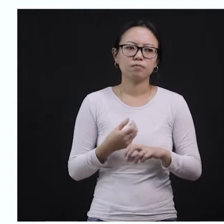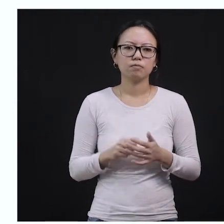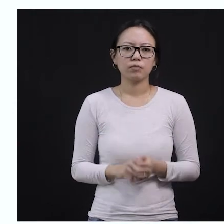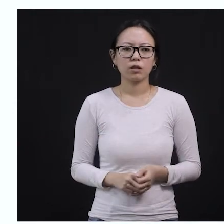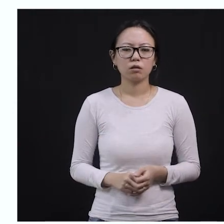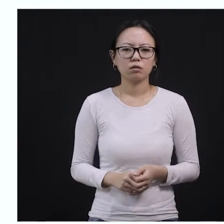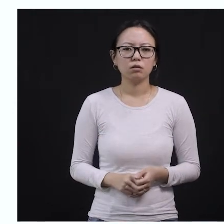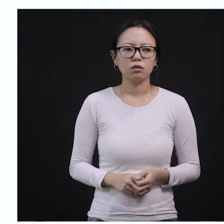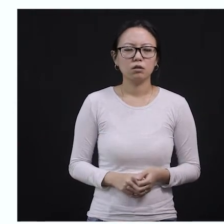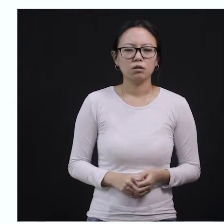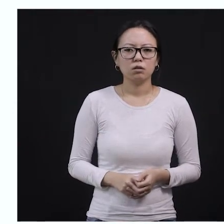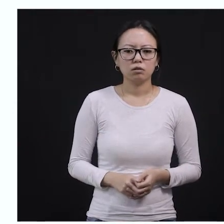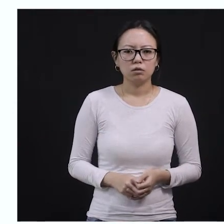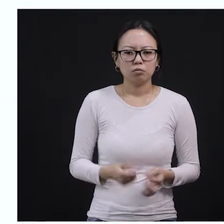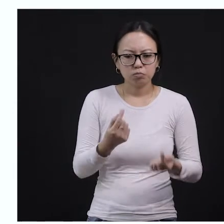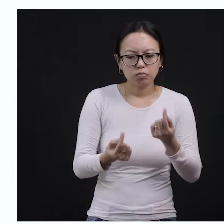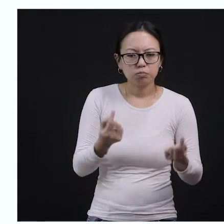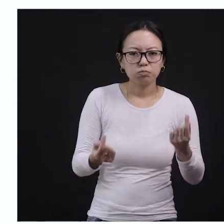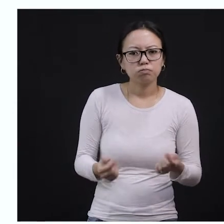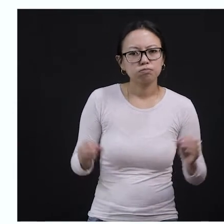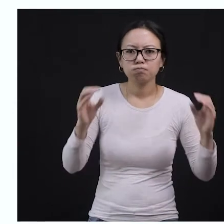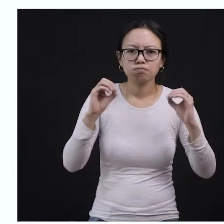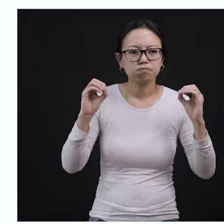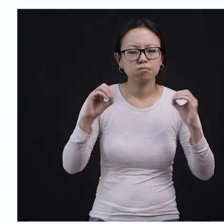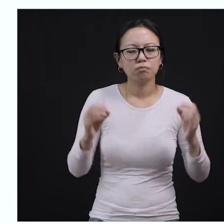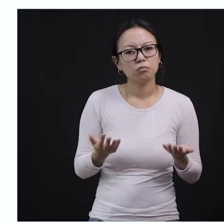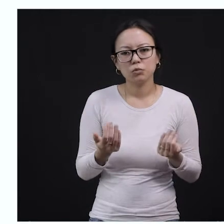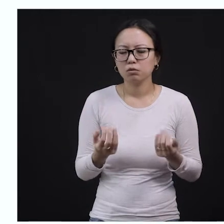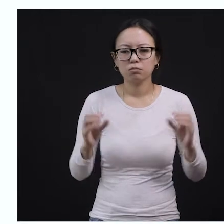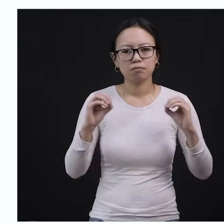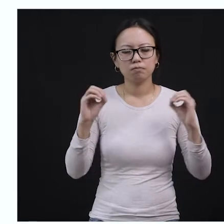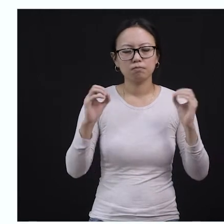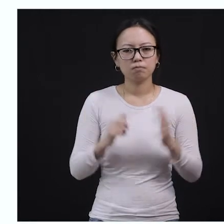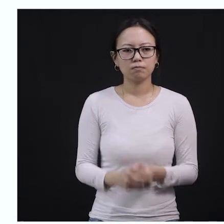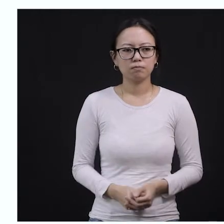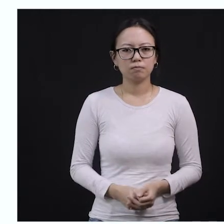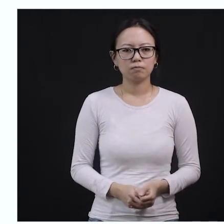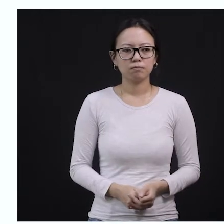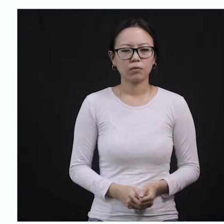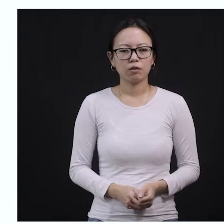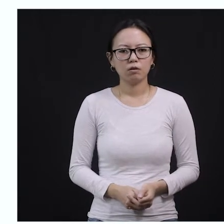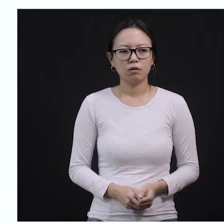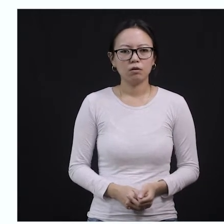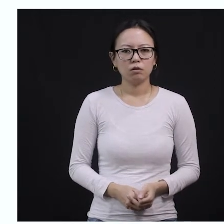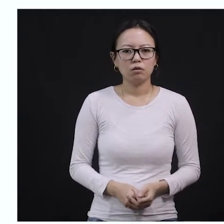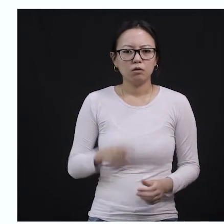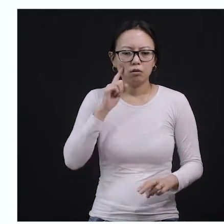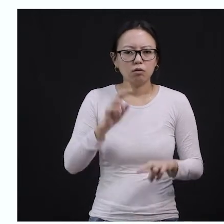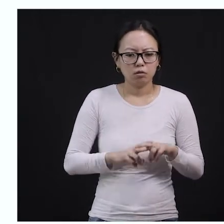hard and we cannot plant anything there. In fact, in these soils, whatever have been planted